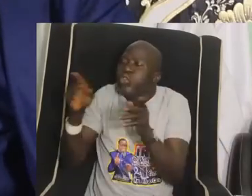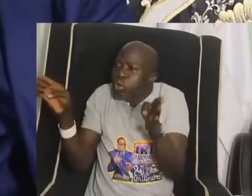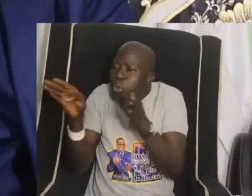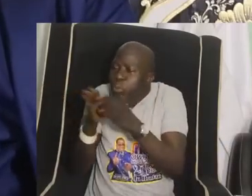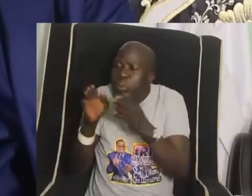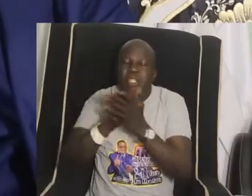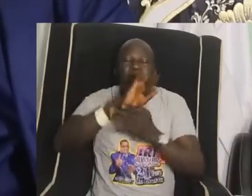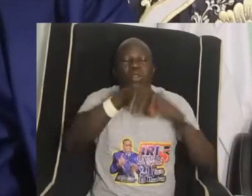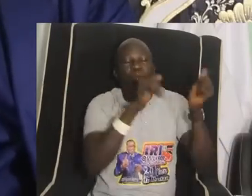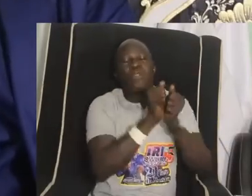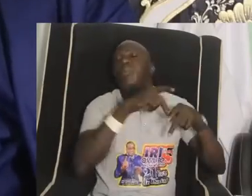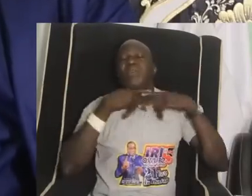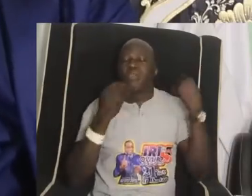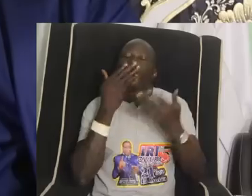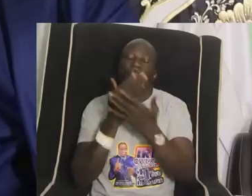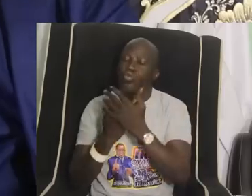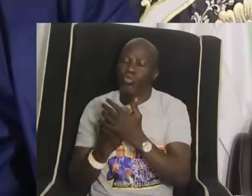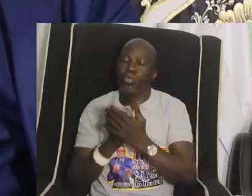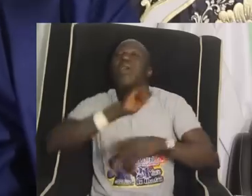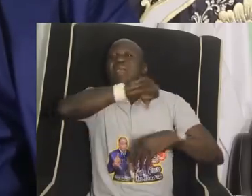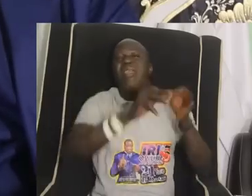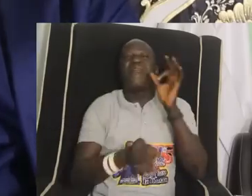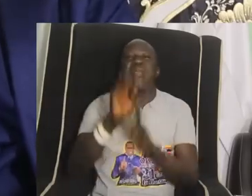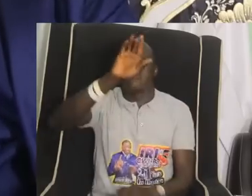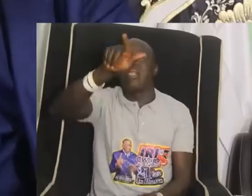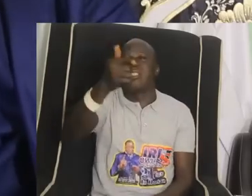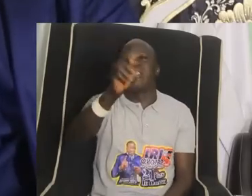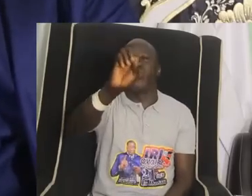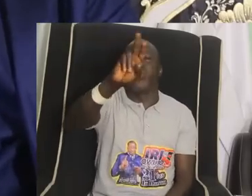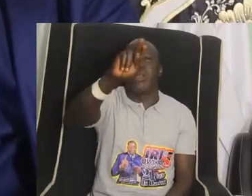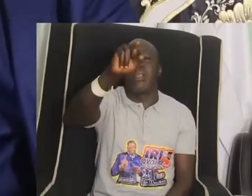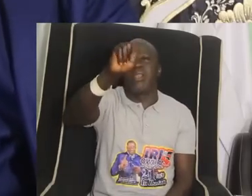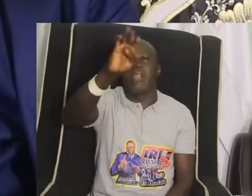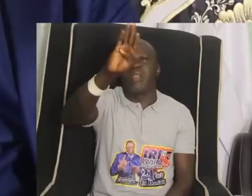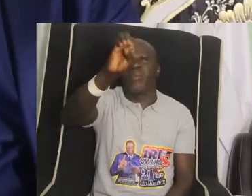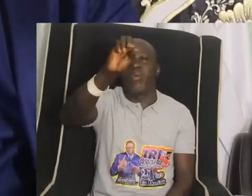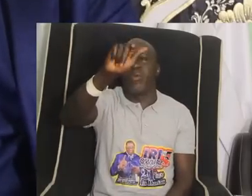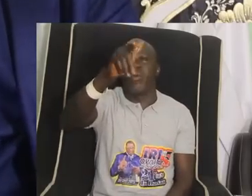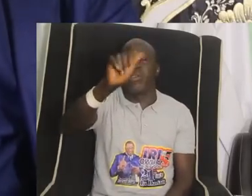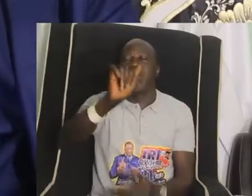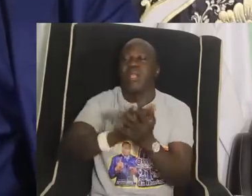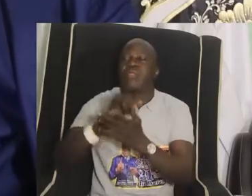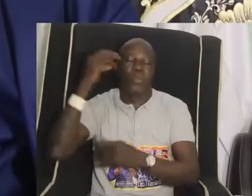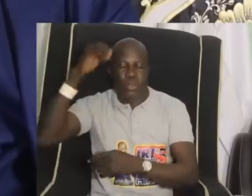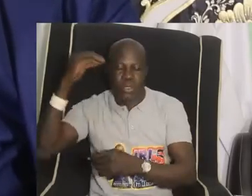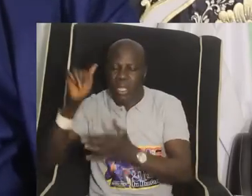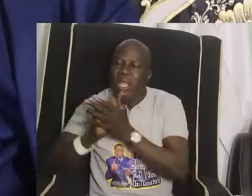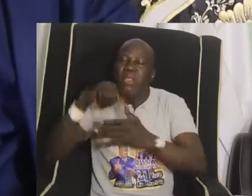Having an encounter with the prophet will be powerful. Evangelist Bob, there is privilege for